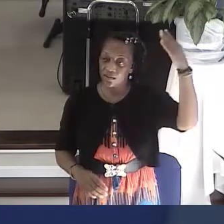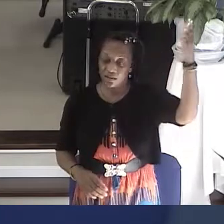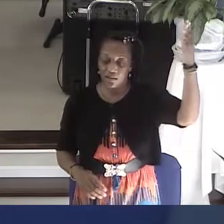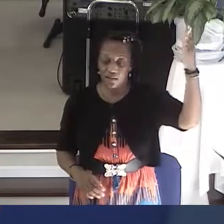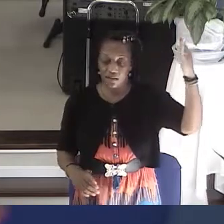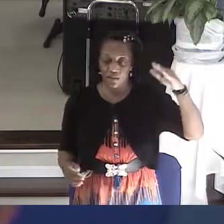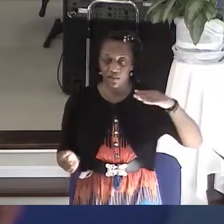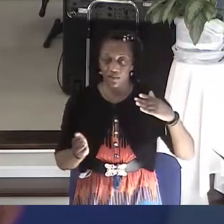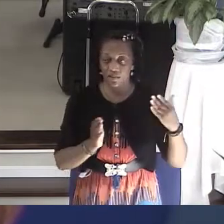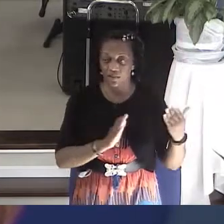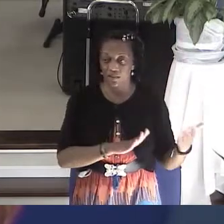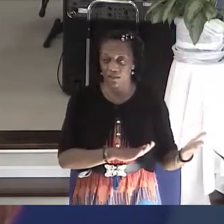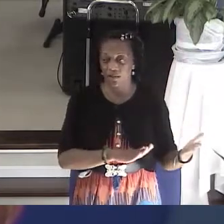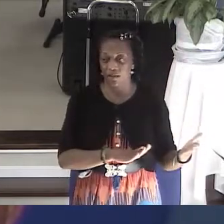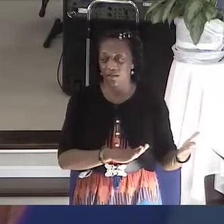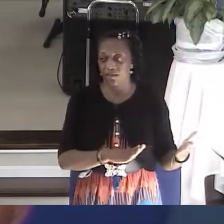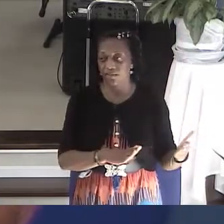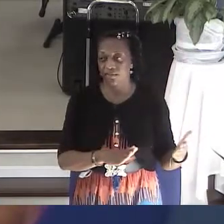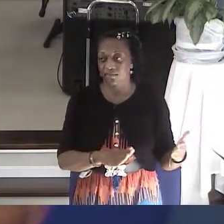died.